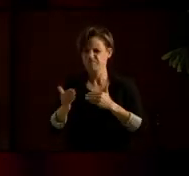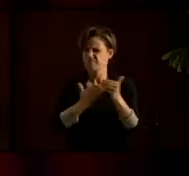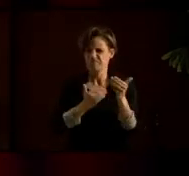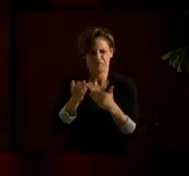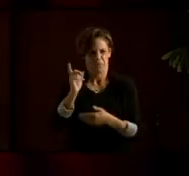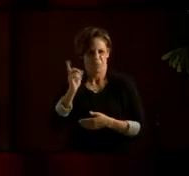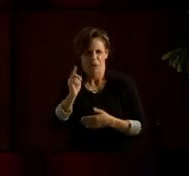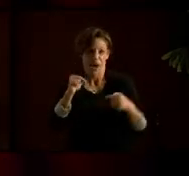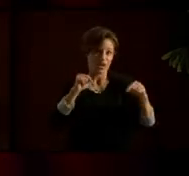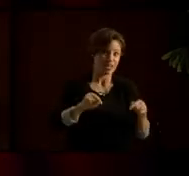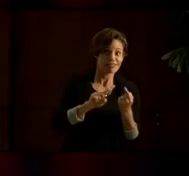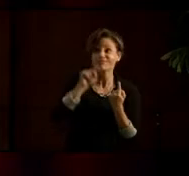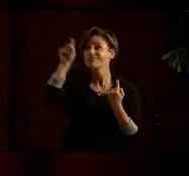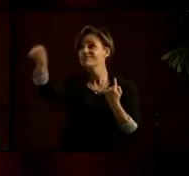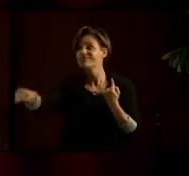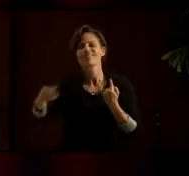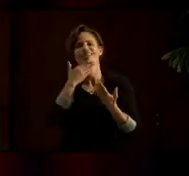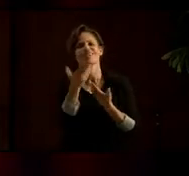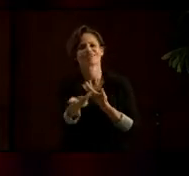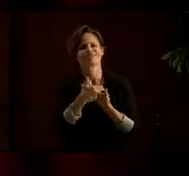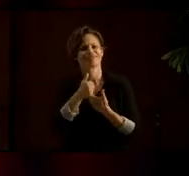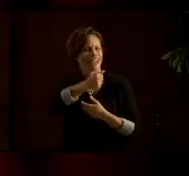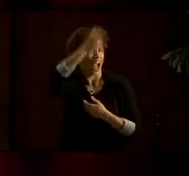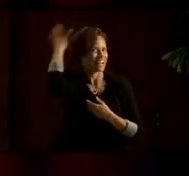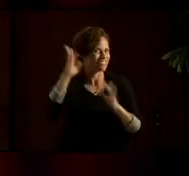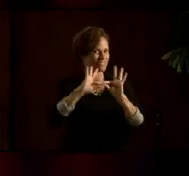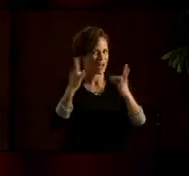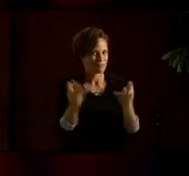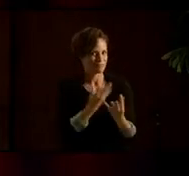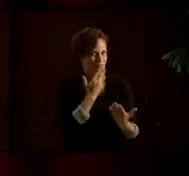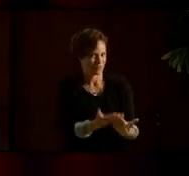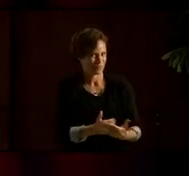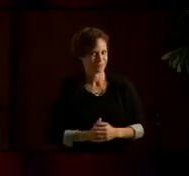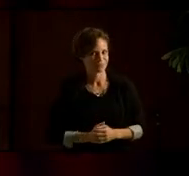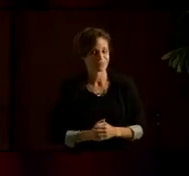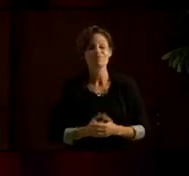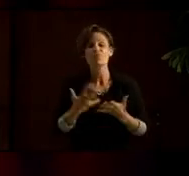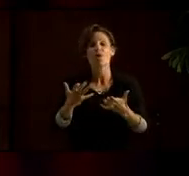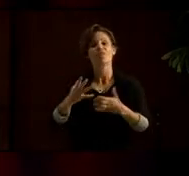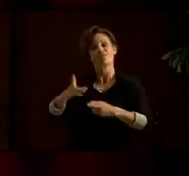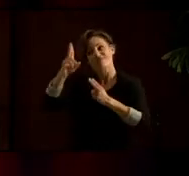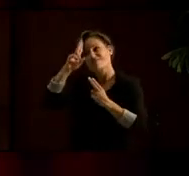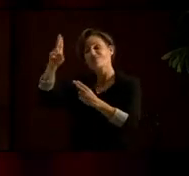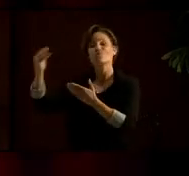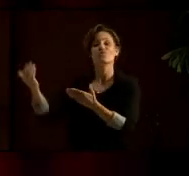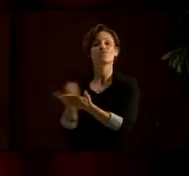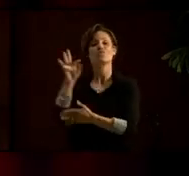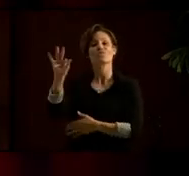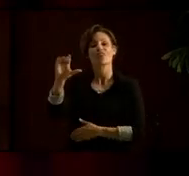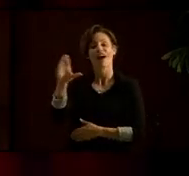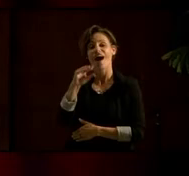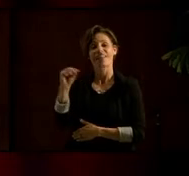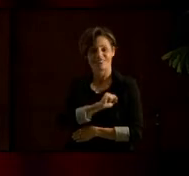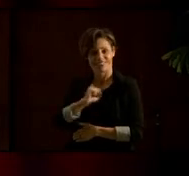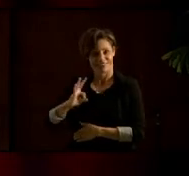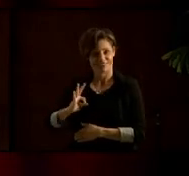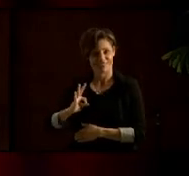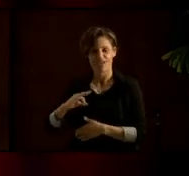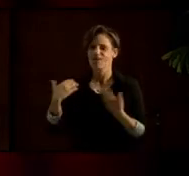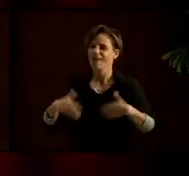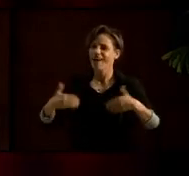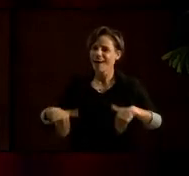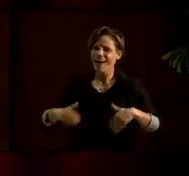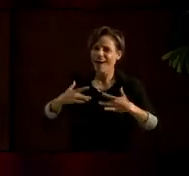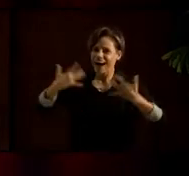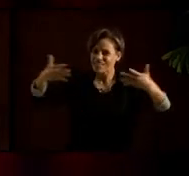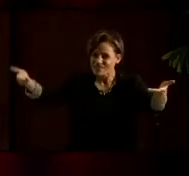are, thank you for being a part of our Aztec family. I would also like to recognize our new faculty and staff. We are pleased to